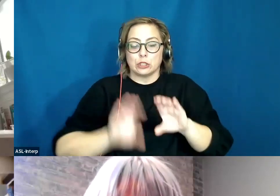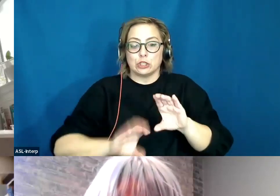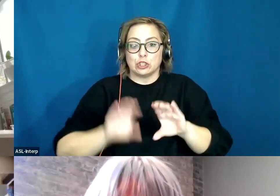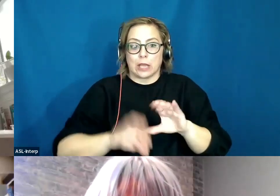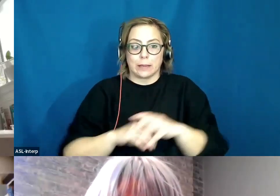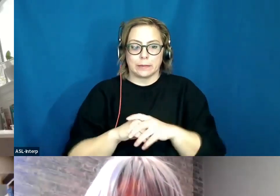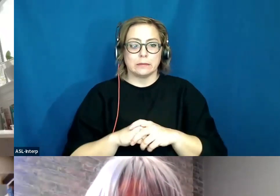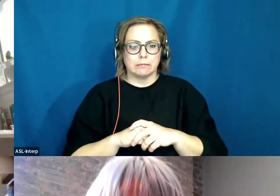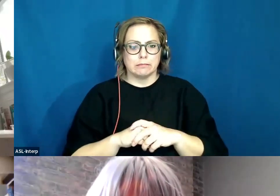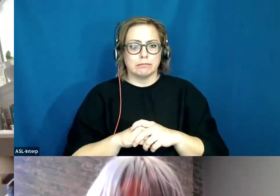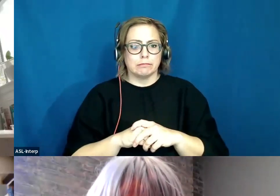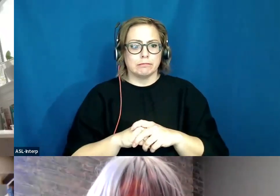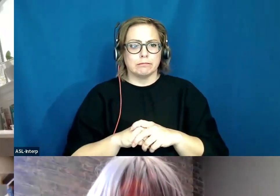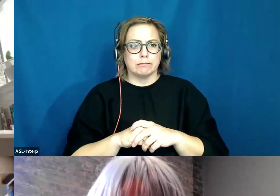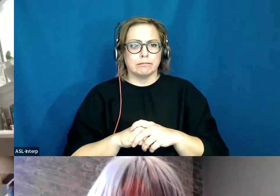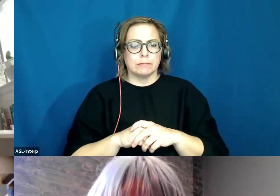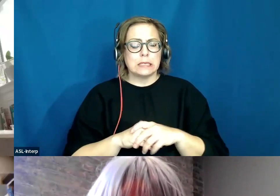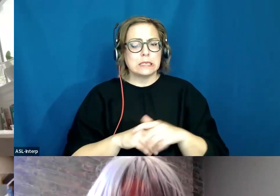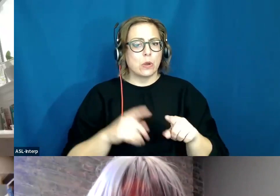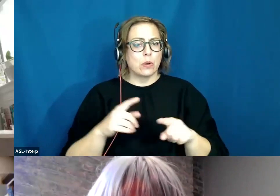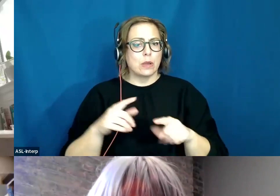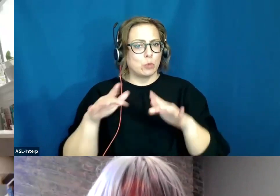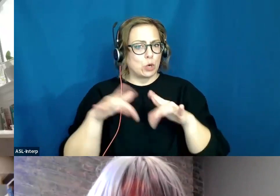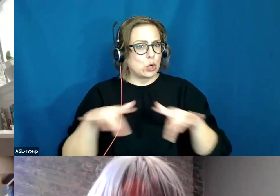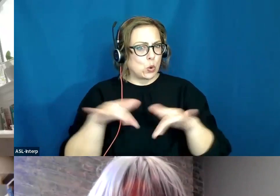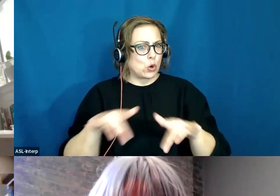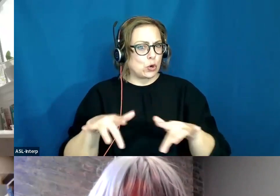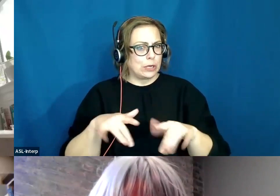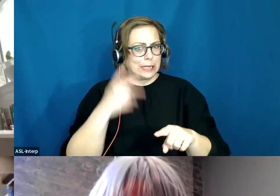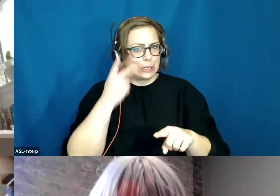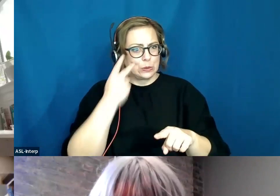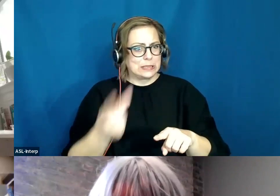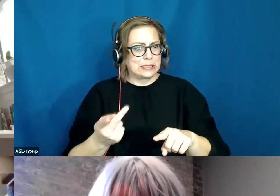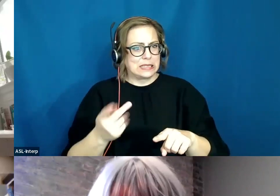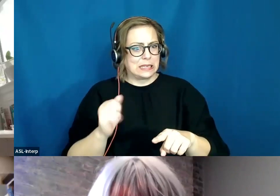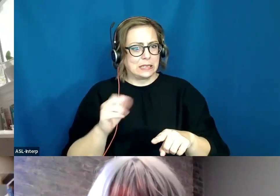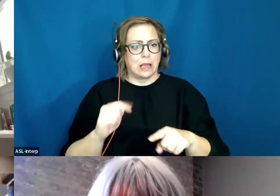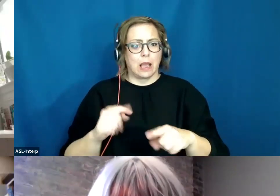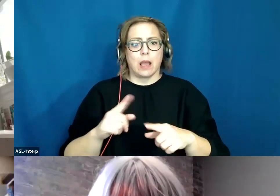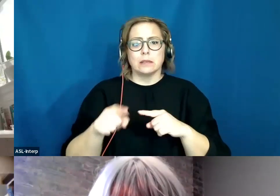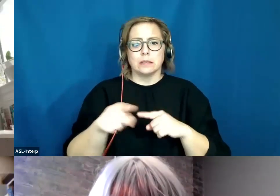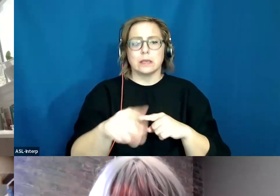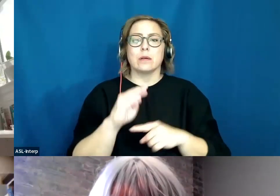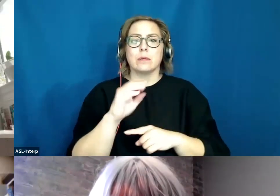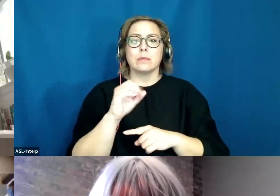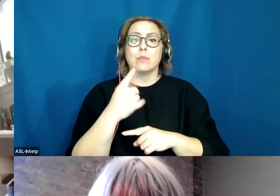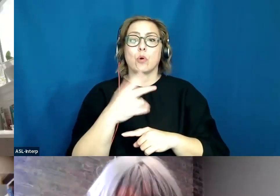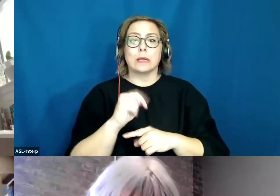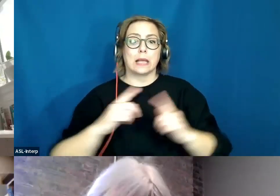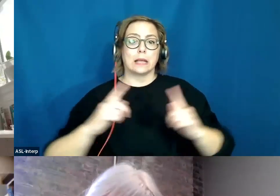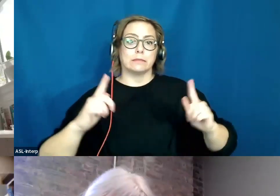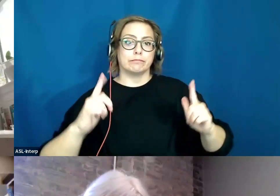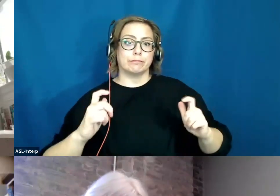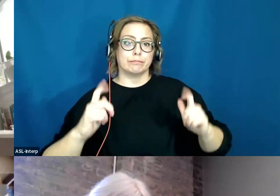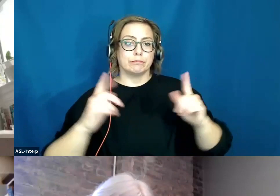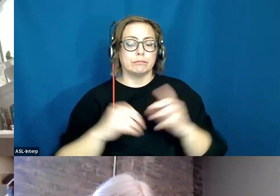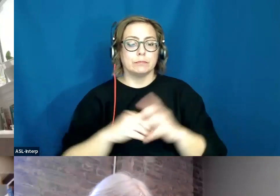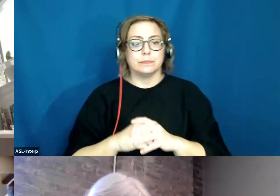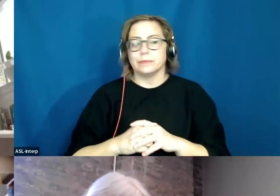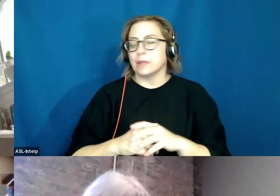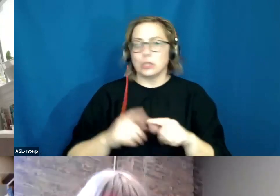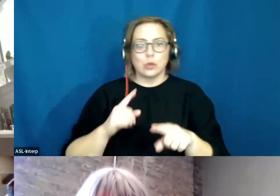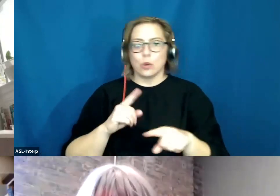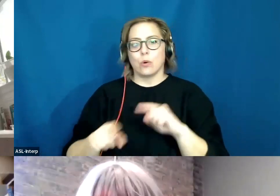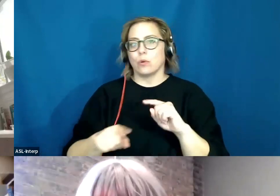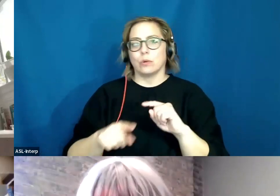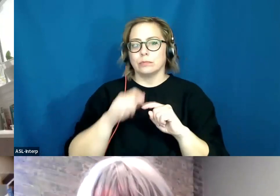be available to the recording? I can just take a screenshot. Yeah, I don't think it will